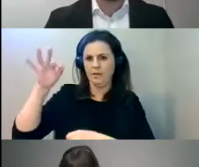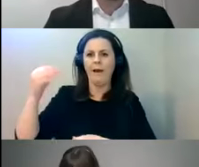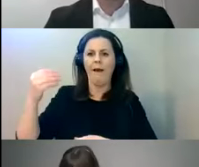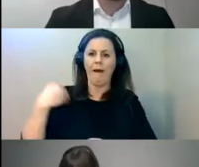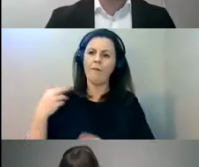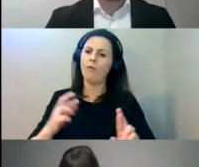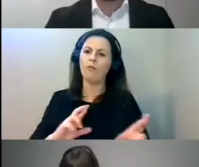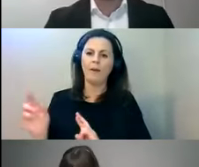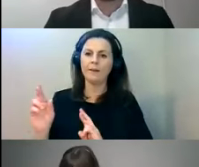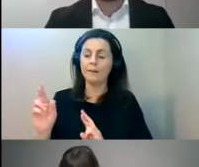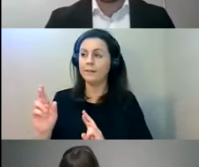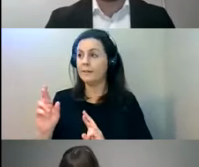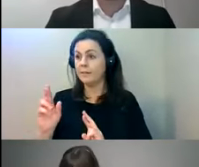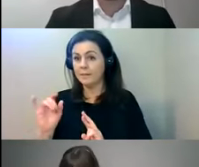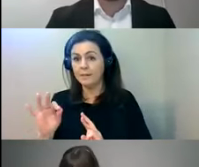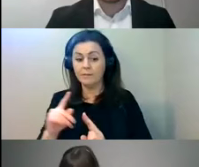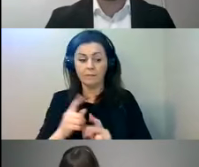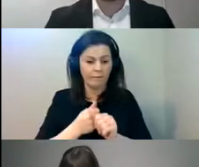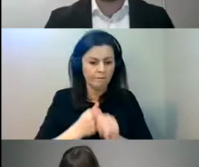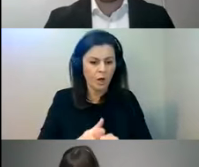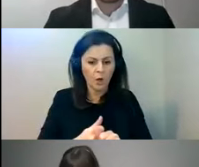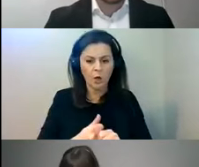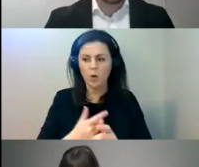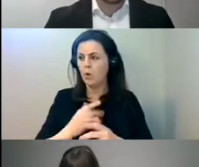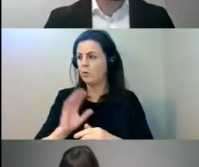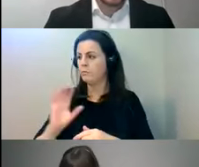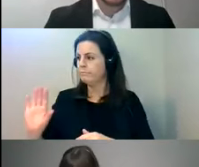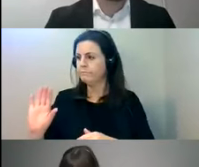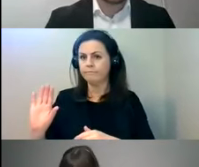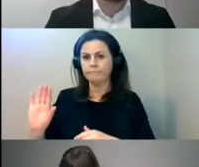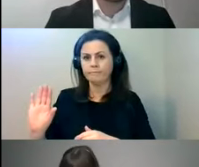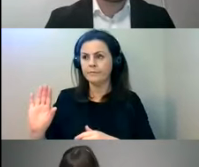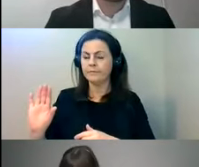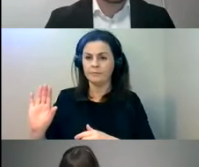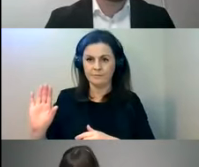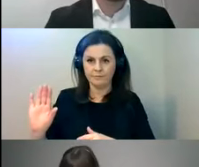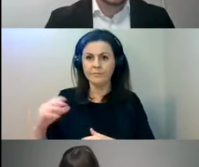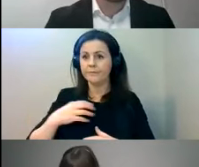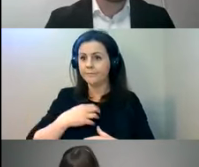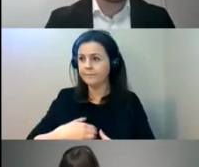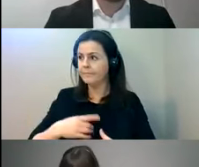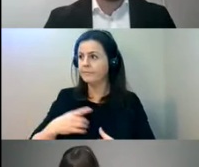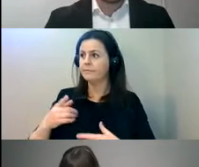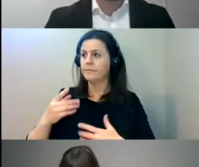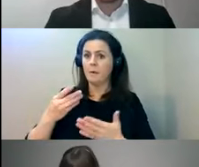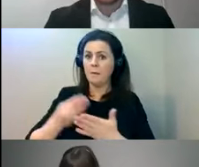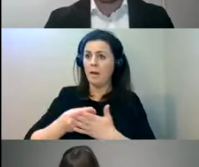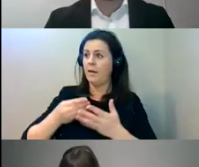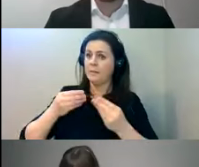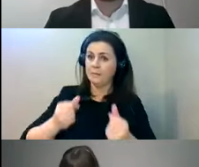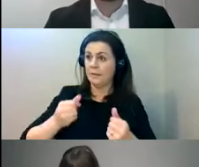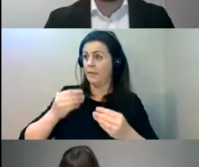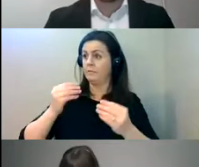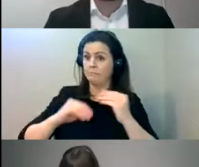accessible so that when they're carrying out transactions on behalf of the grantor, they have